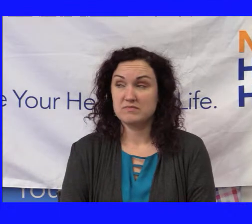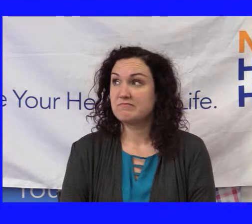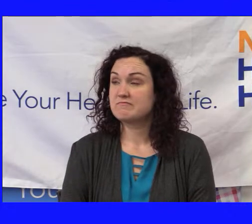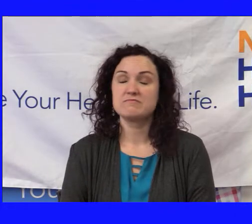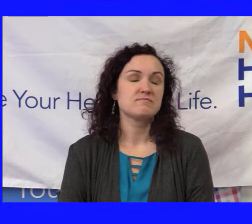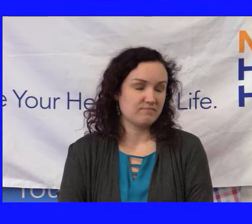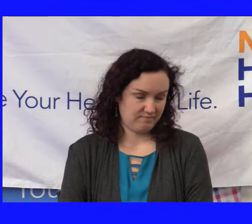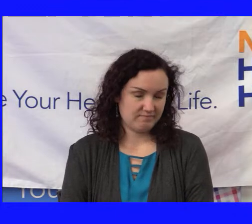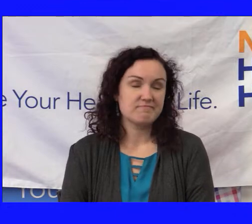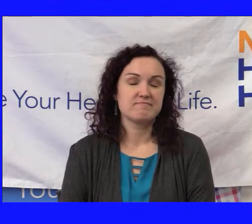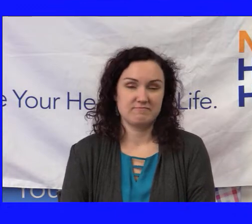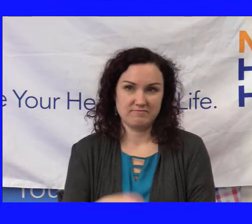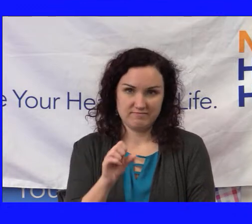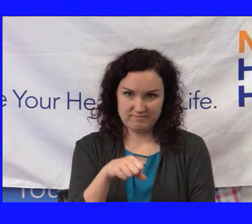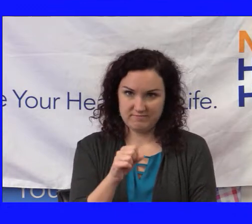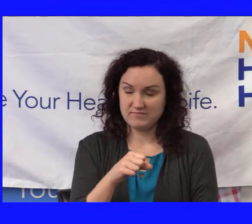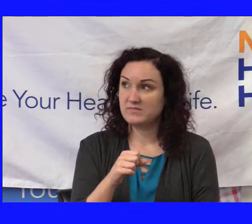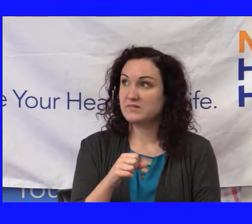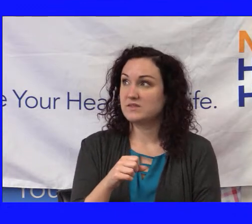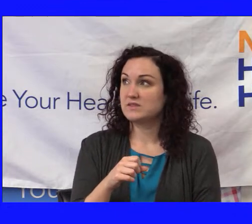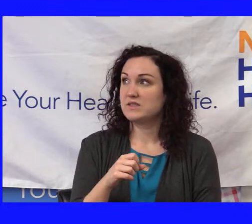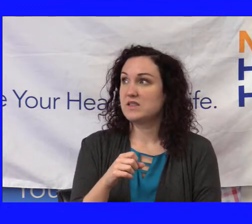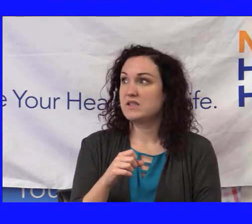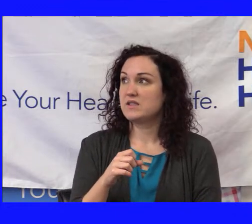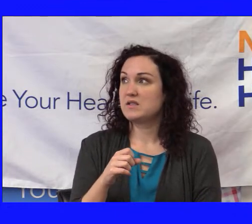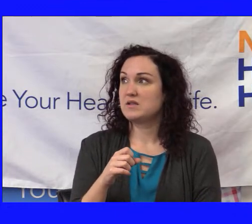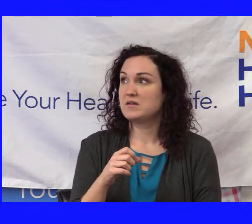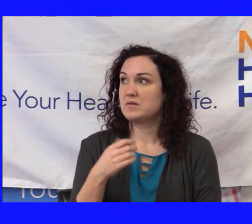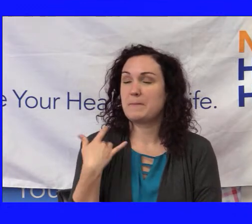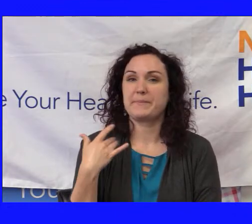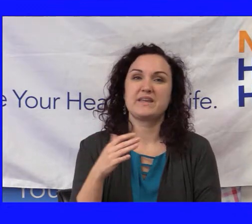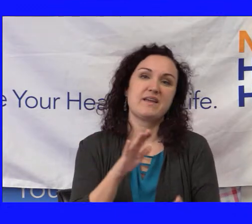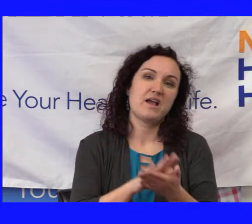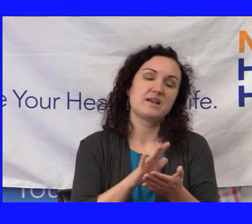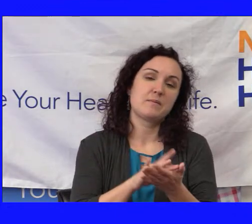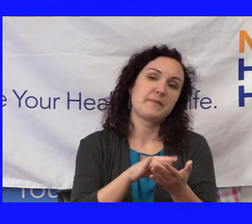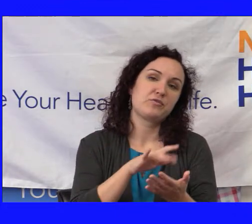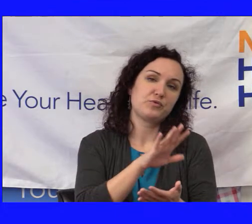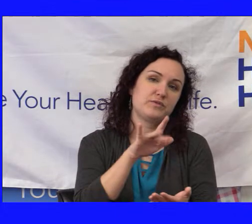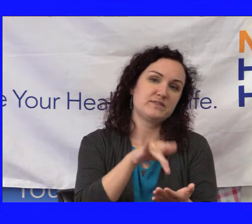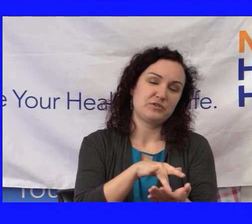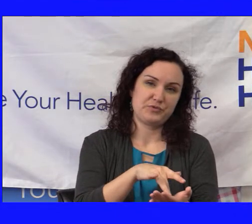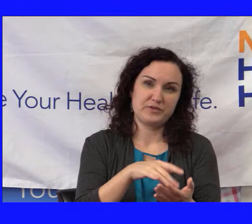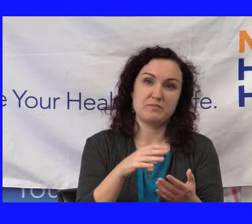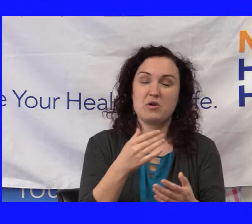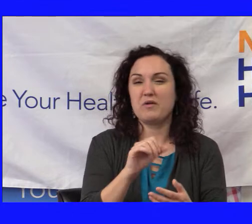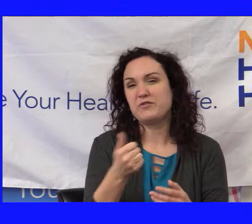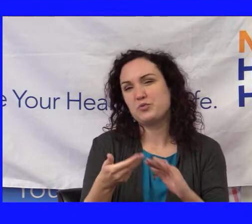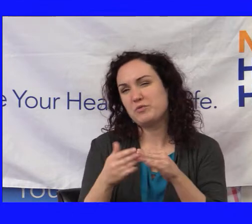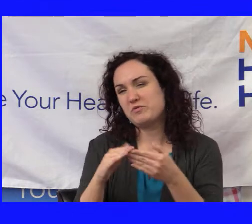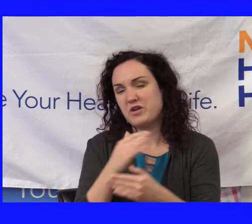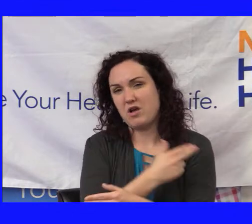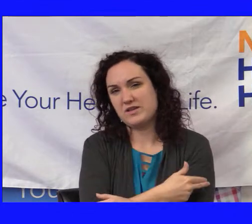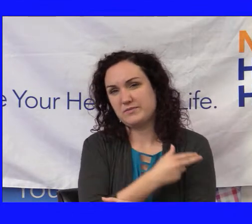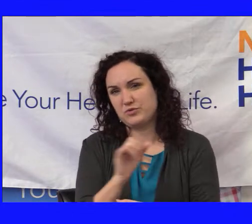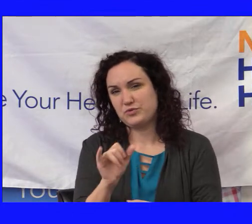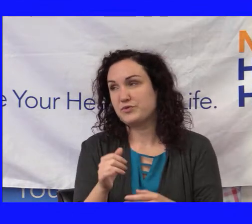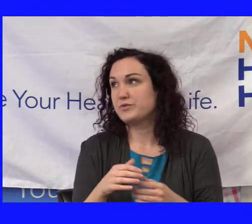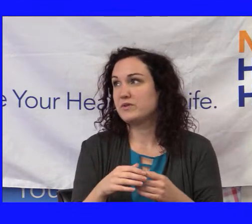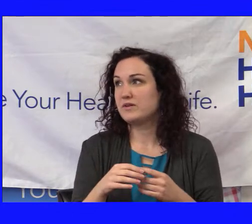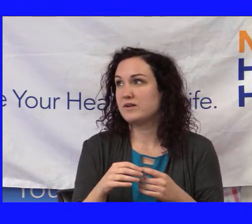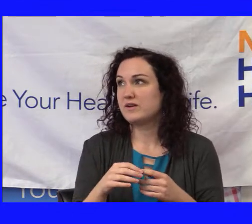Yes, I'm part of a collaborative that works across institutions, mostly at academic medical centers, but a few community hospitals as well. And our last count of all of the